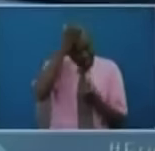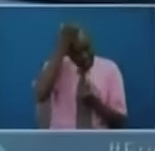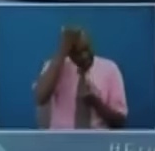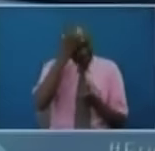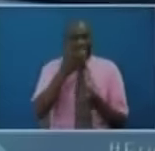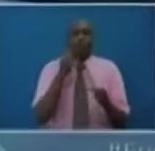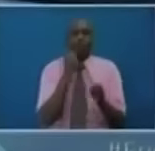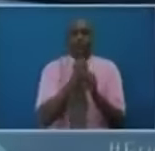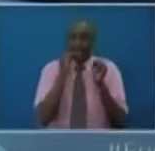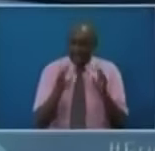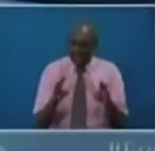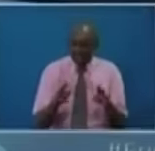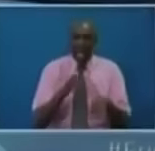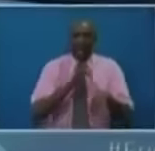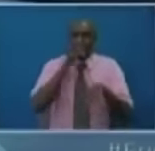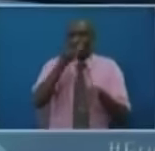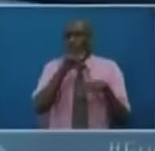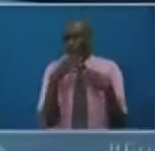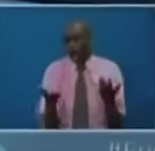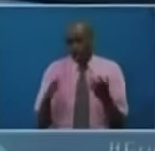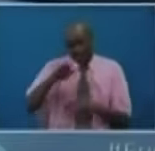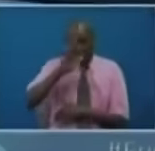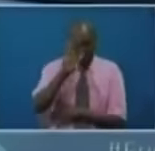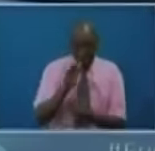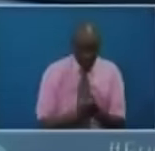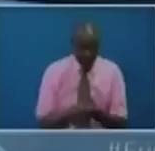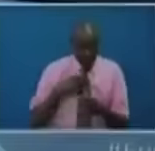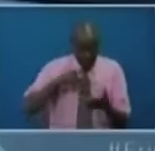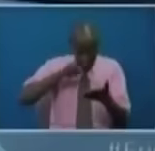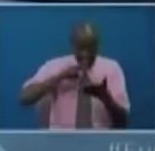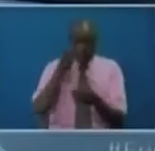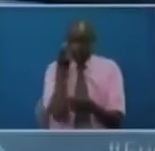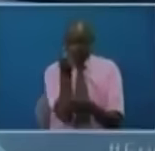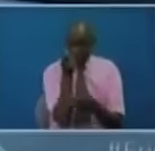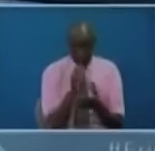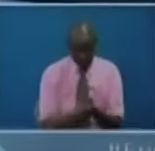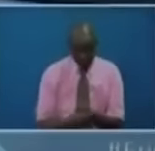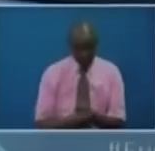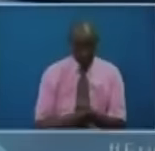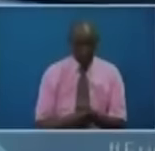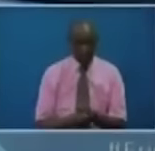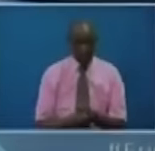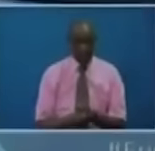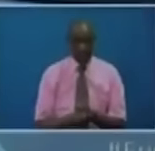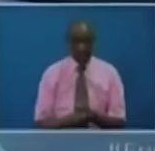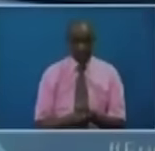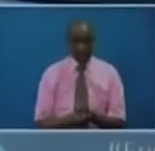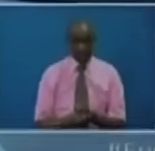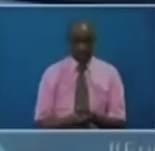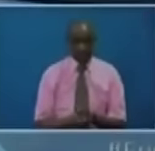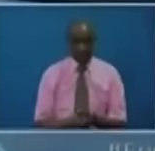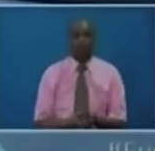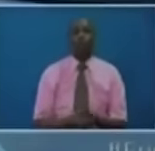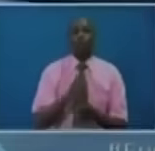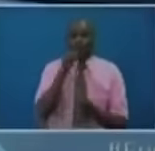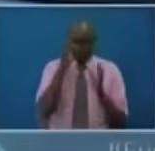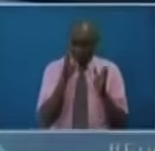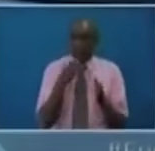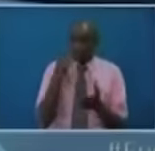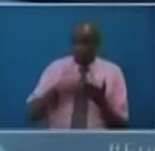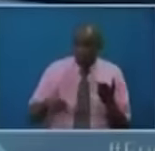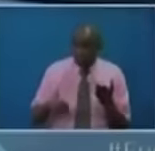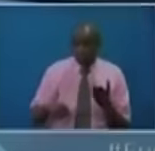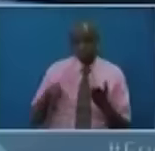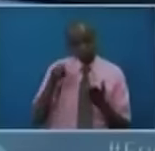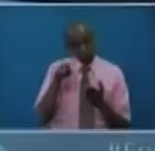that you live in? Very many comments coming through. Let me just sample one or two tweets before we take that break. And all right, so Mondi Oreo,